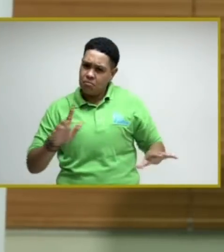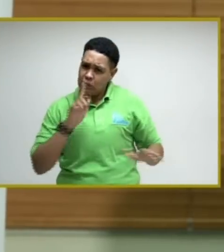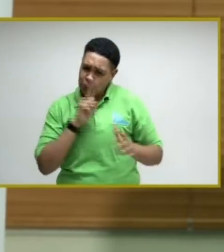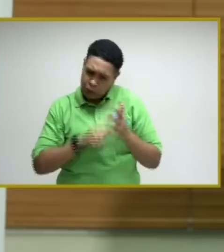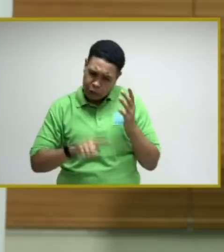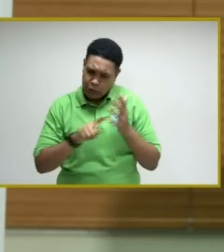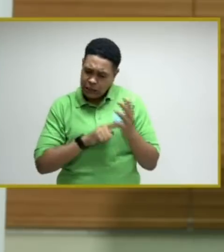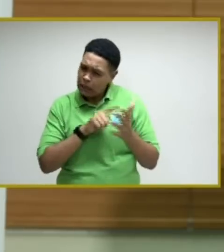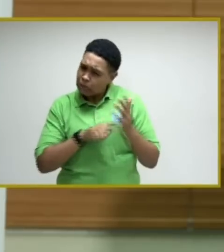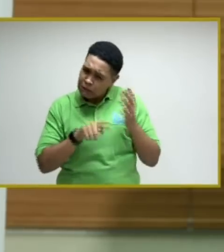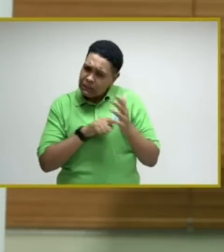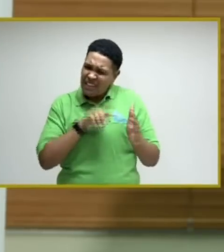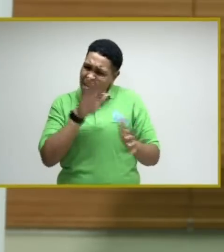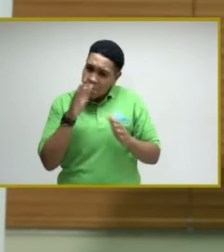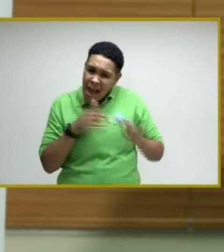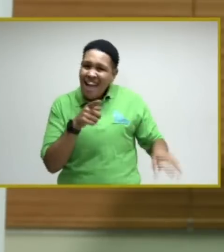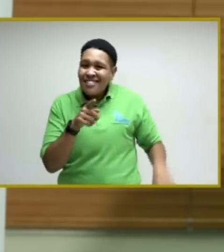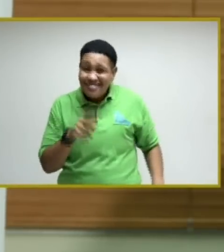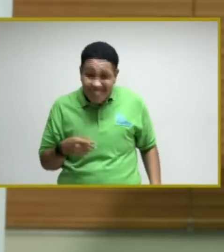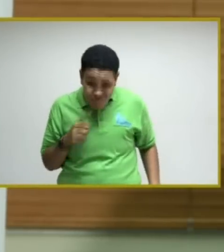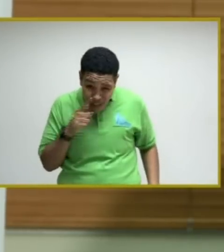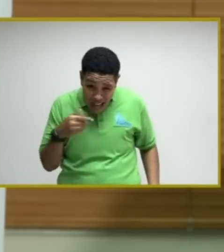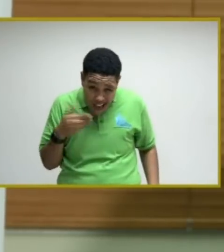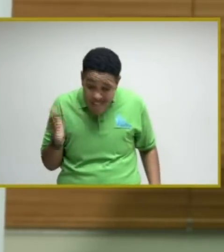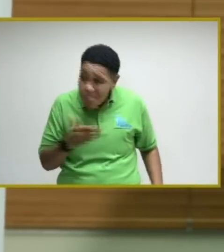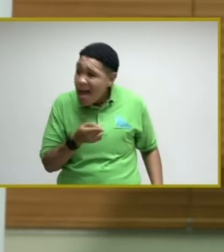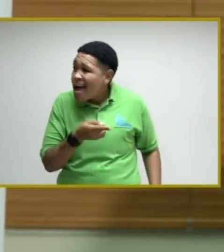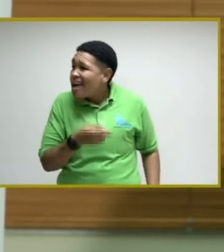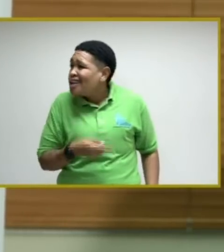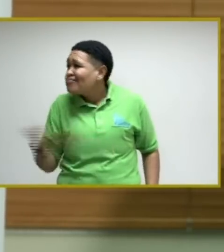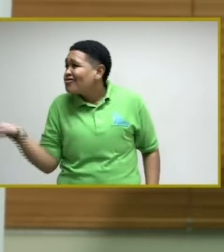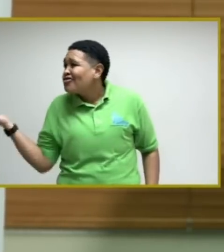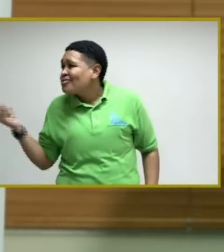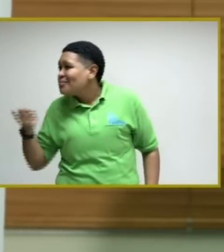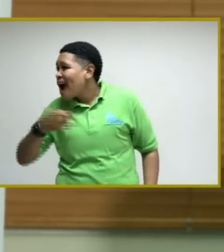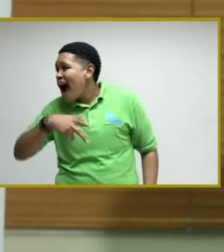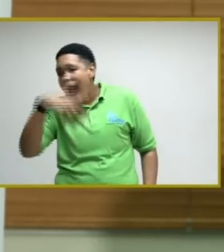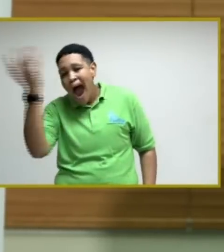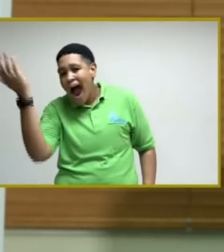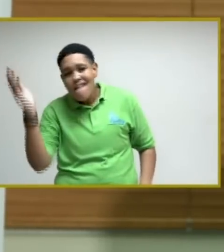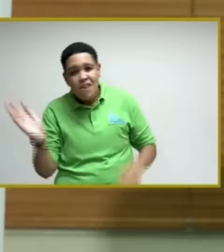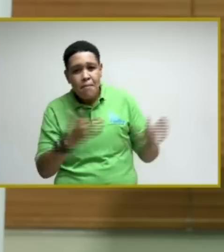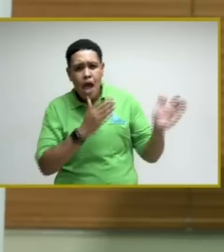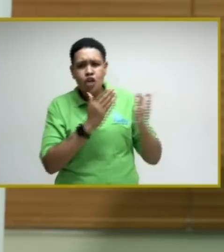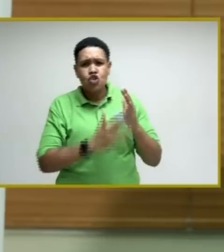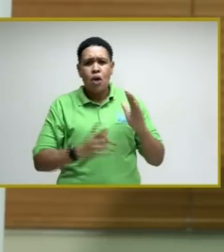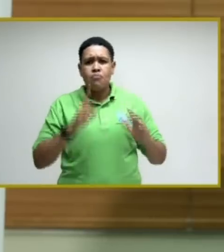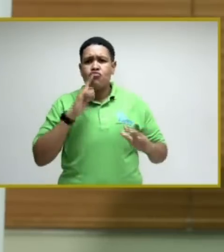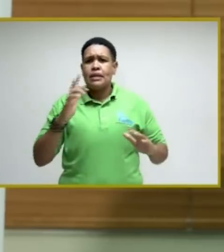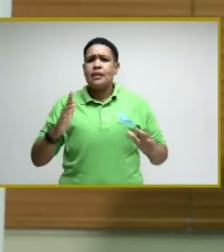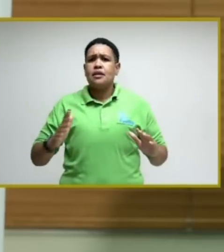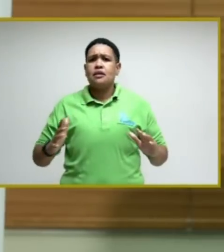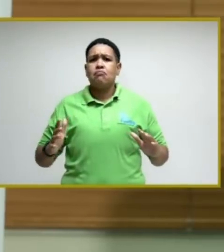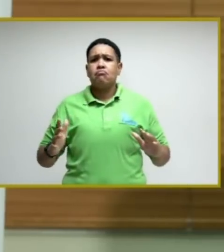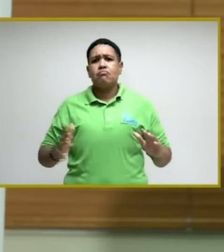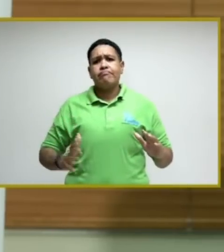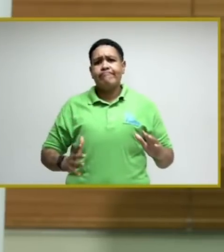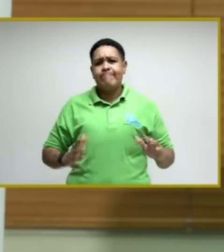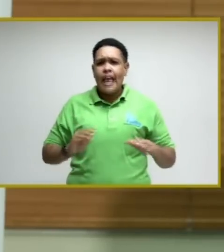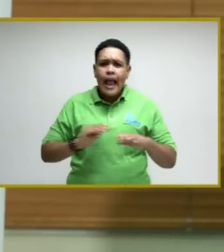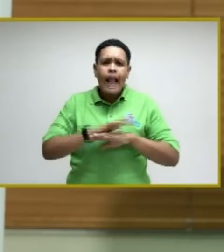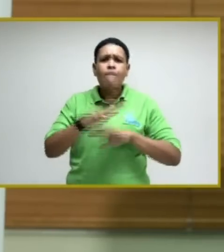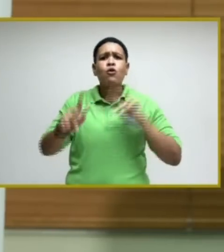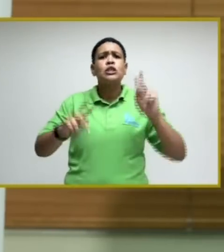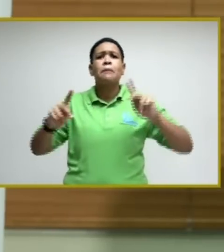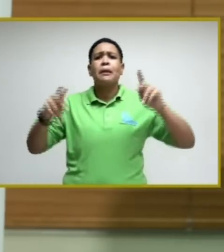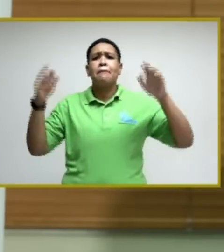critiquing of the plan, whether we had one. In fact, some even very influential entities and individuals have gone